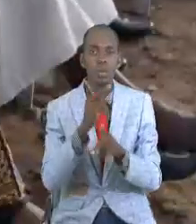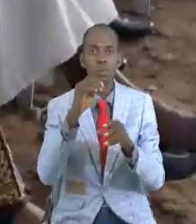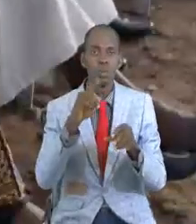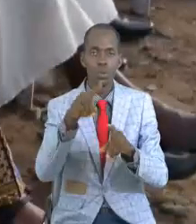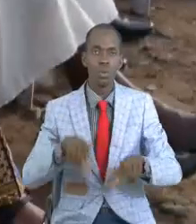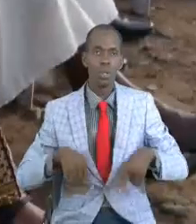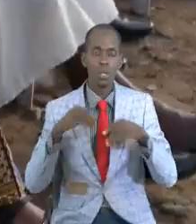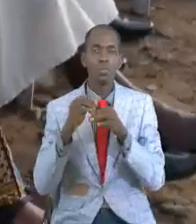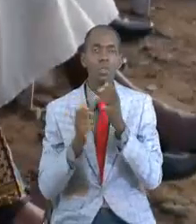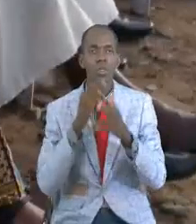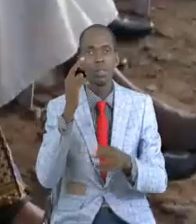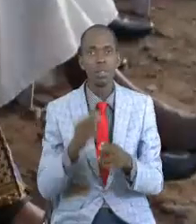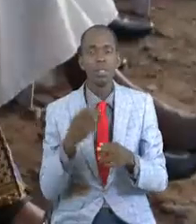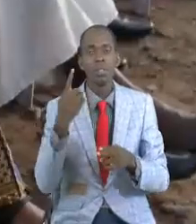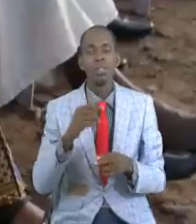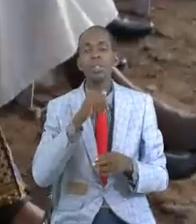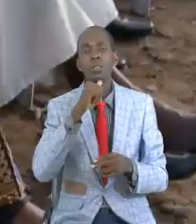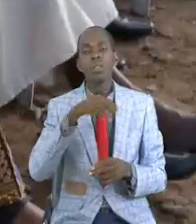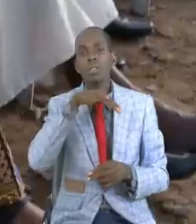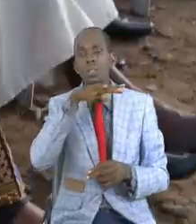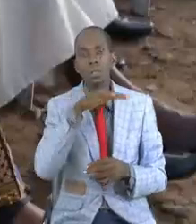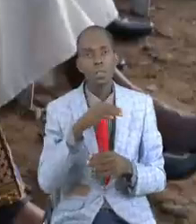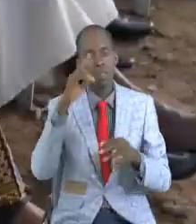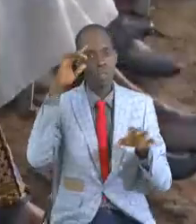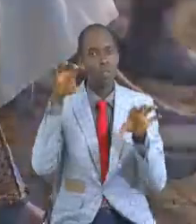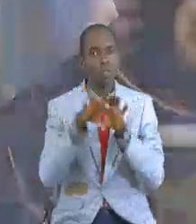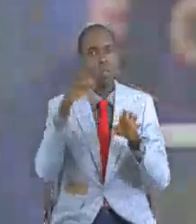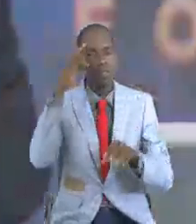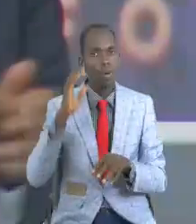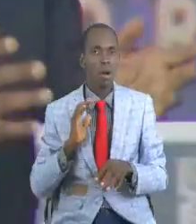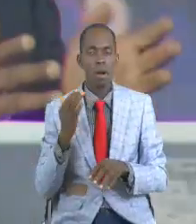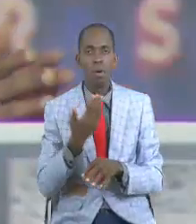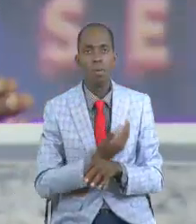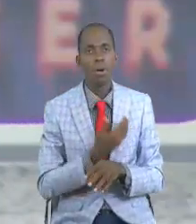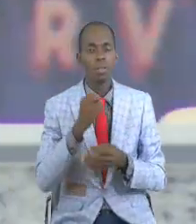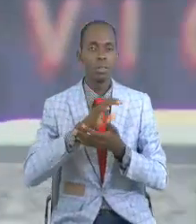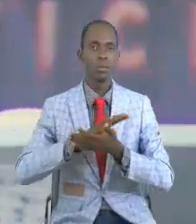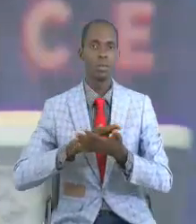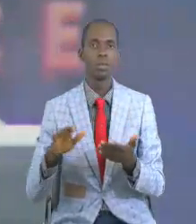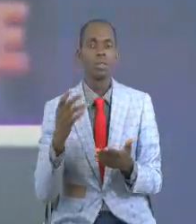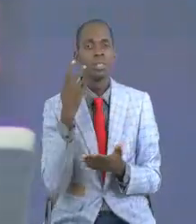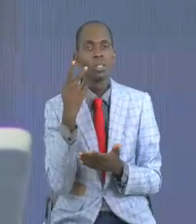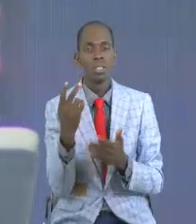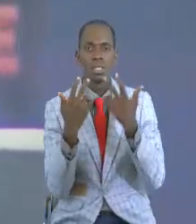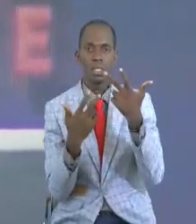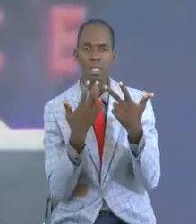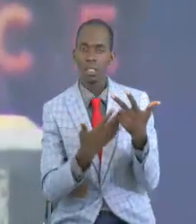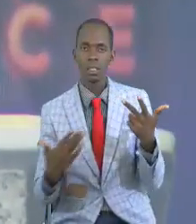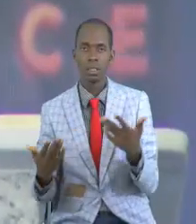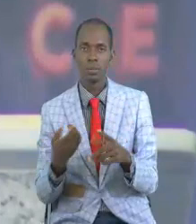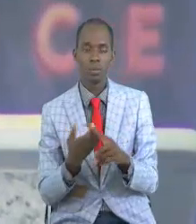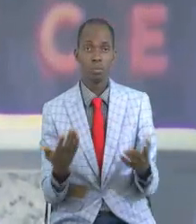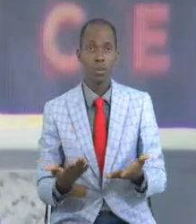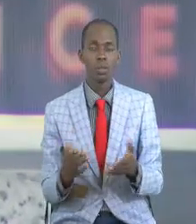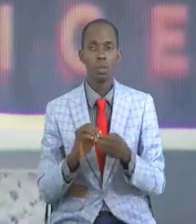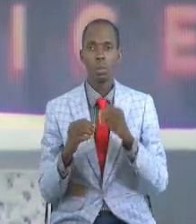The incorruptible covenant for our sanctification. We're looking at three things here. Number one,